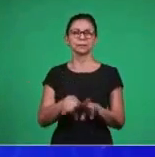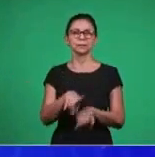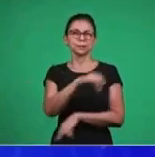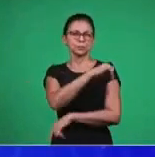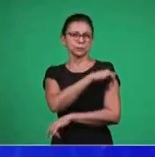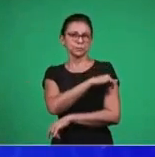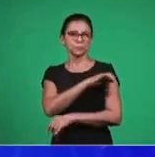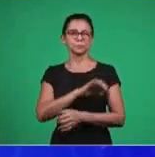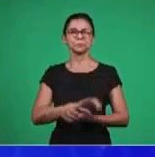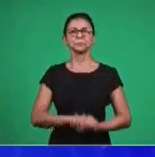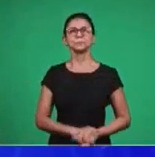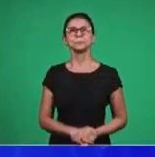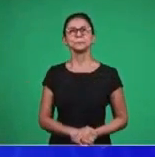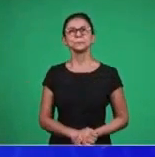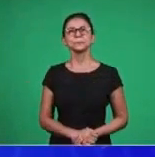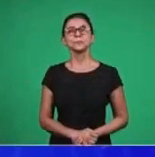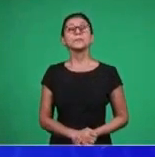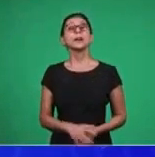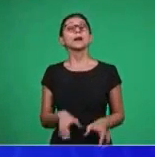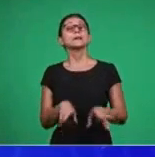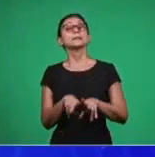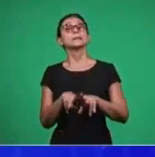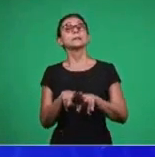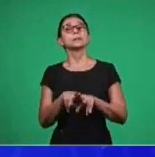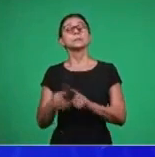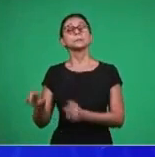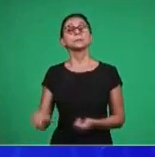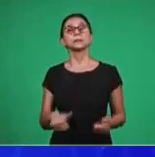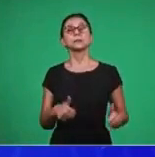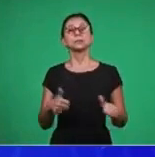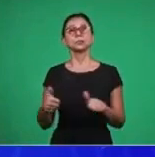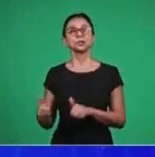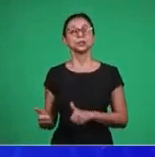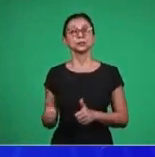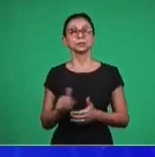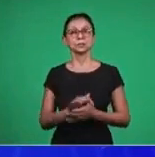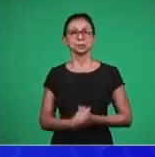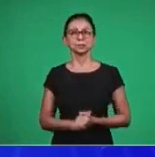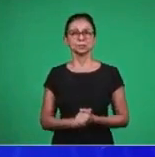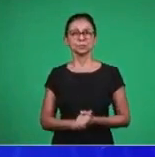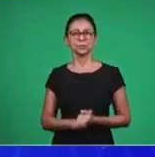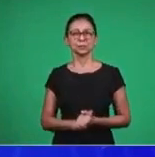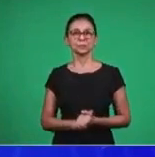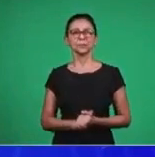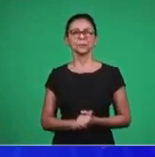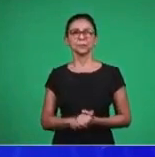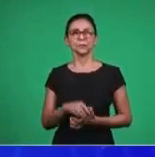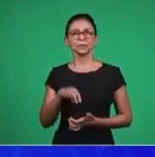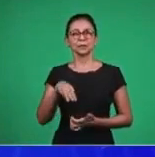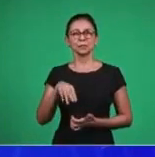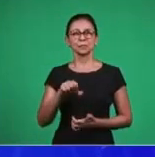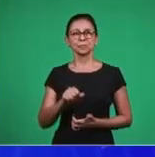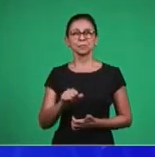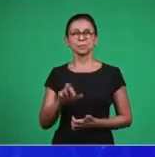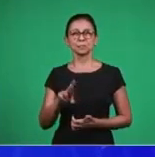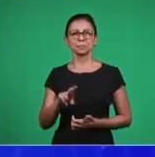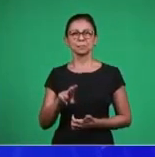there in Resende, Rio de Janeiro. We had also a baptism in the city of Brevis in